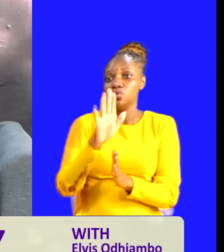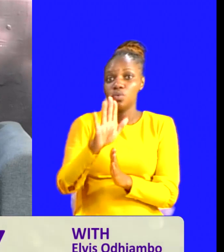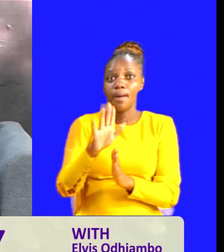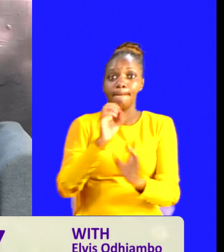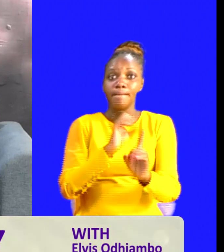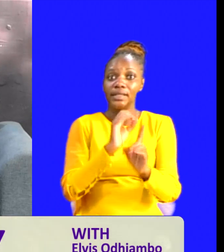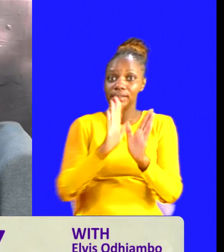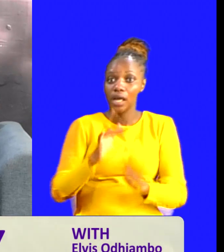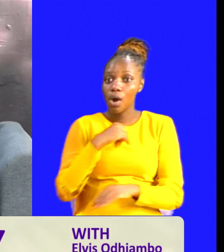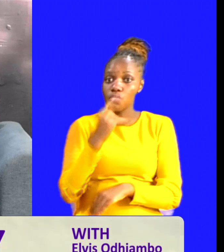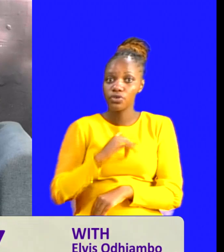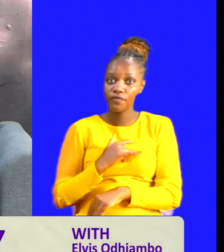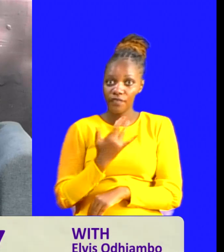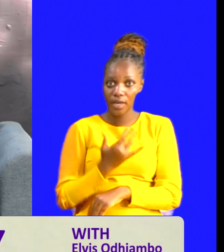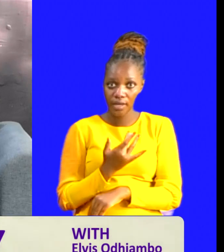whom